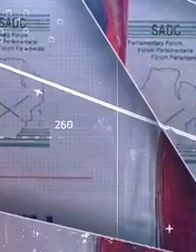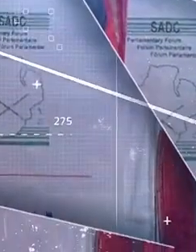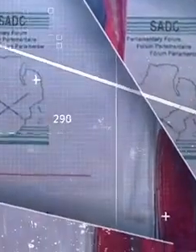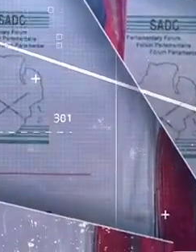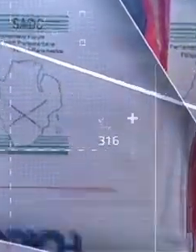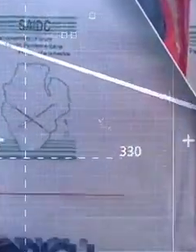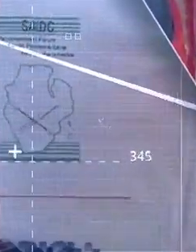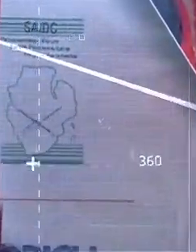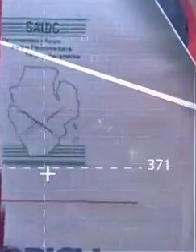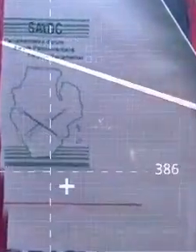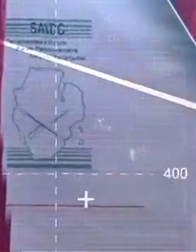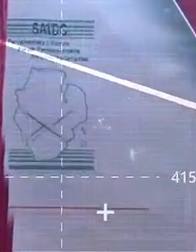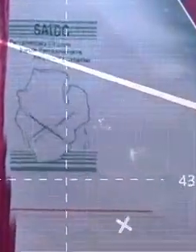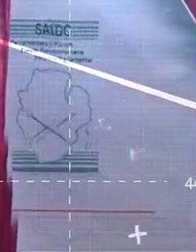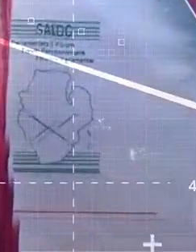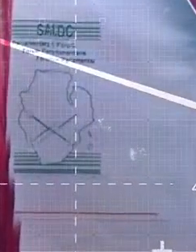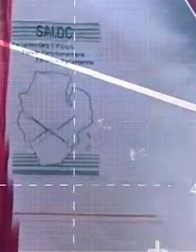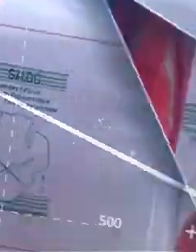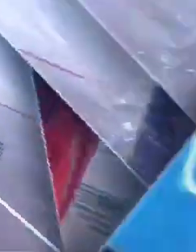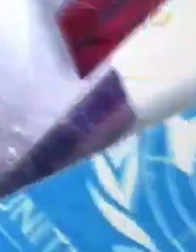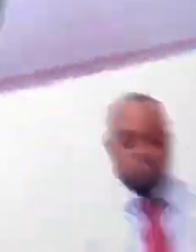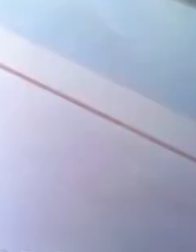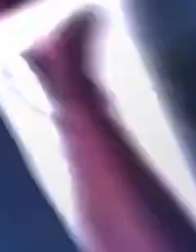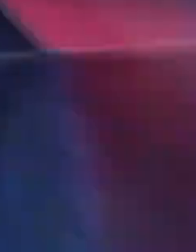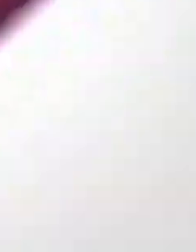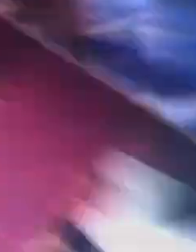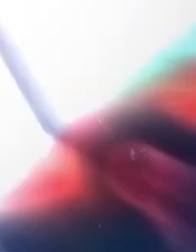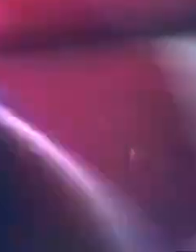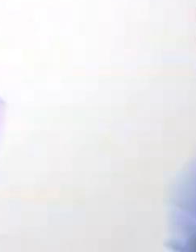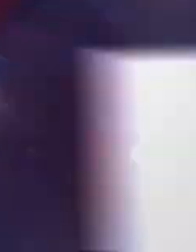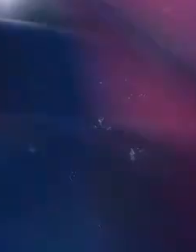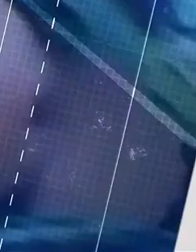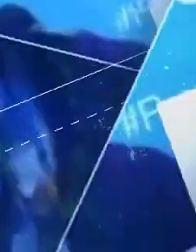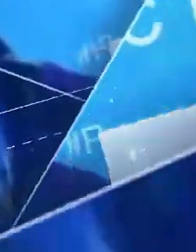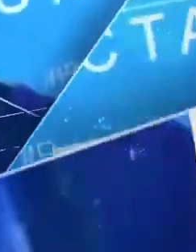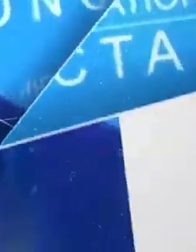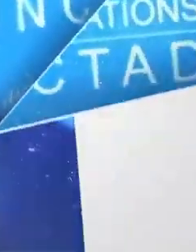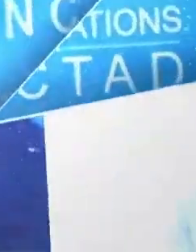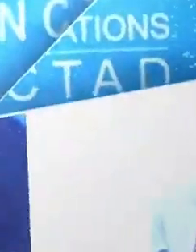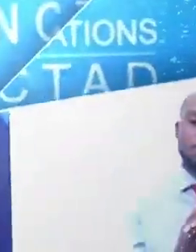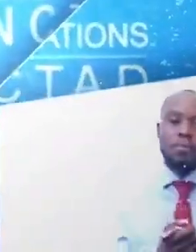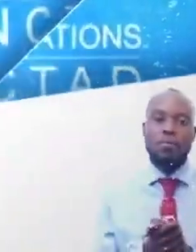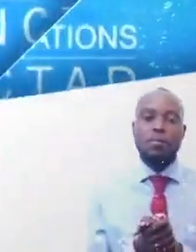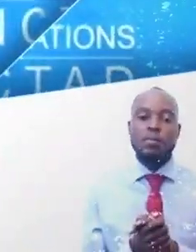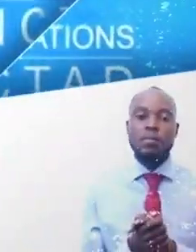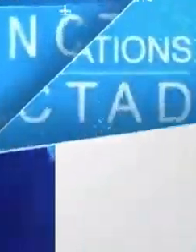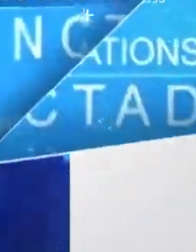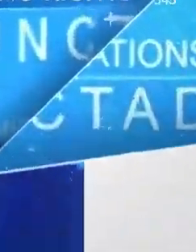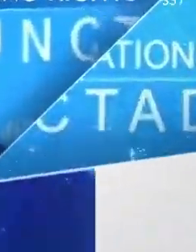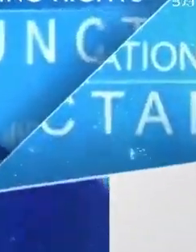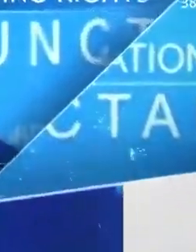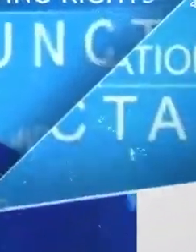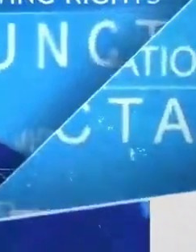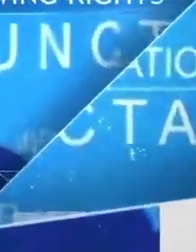We call for policies and practices that put people first. We call for